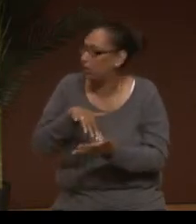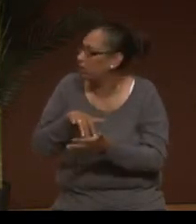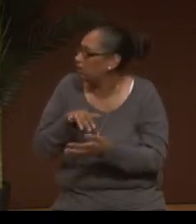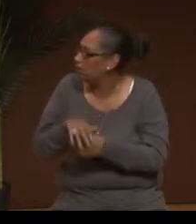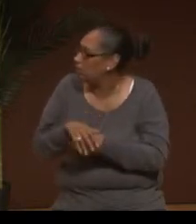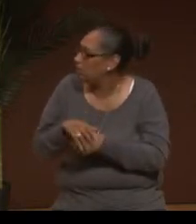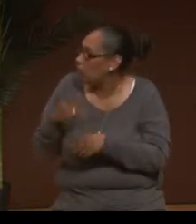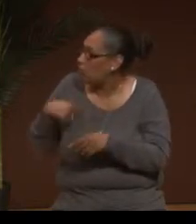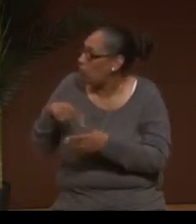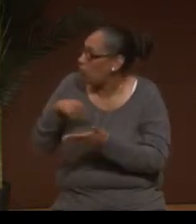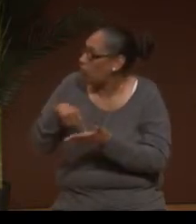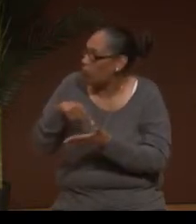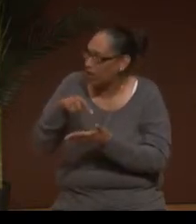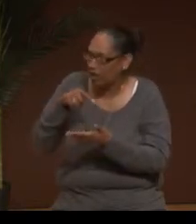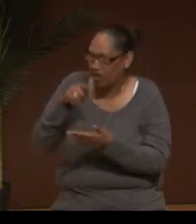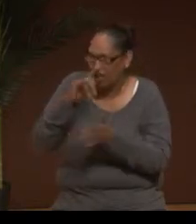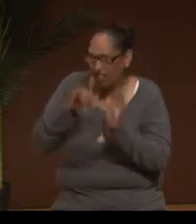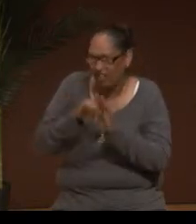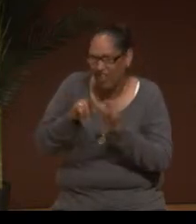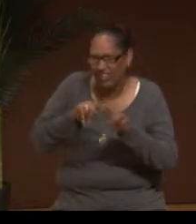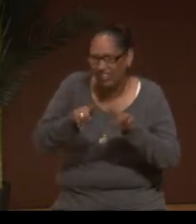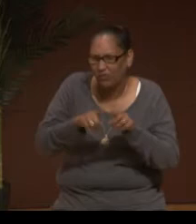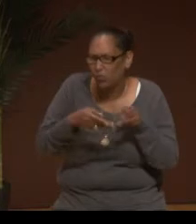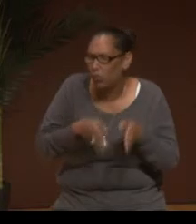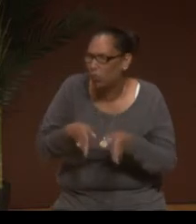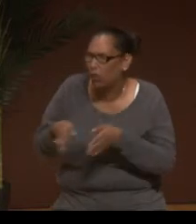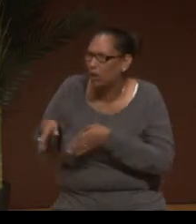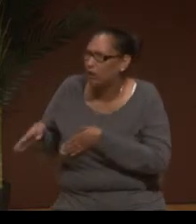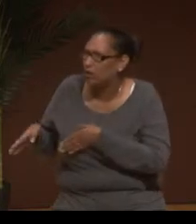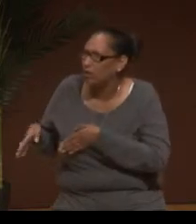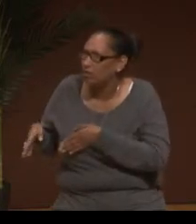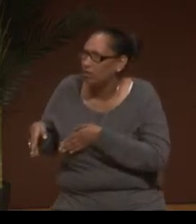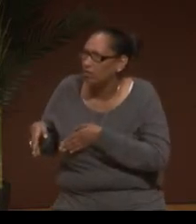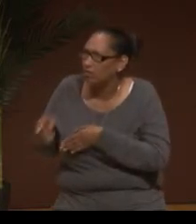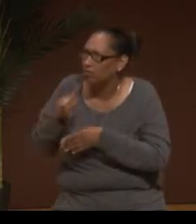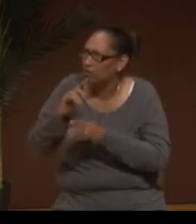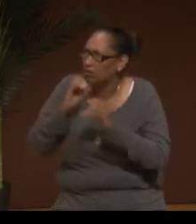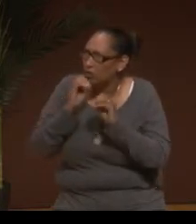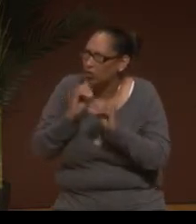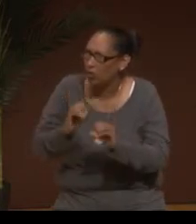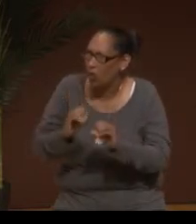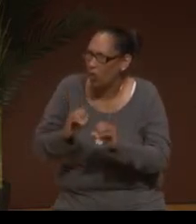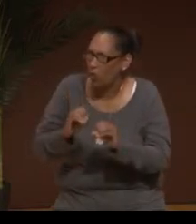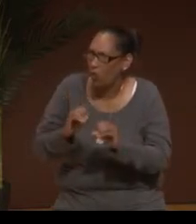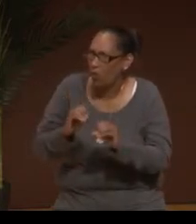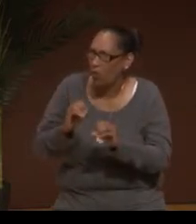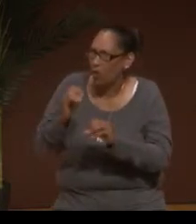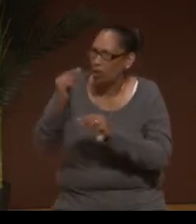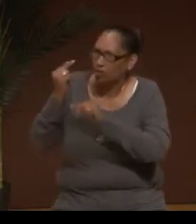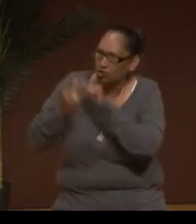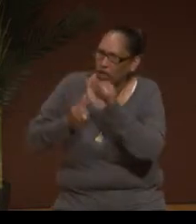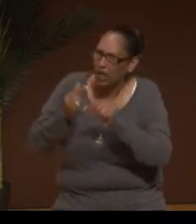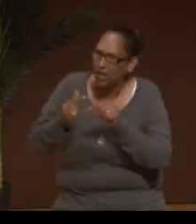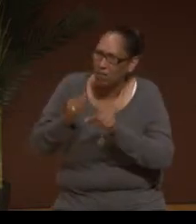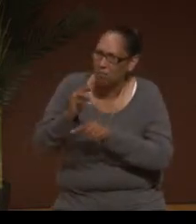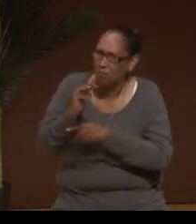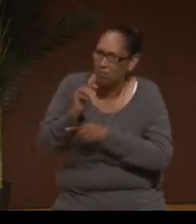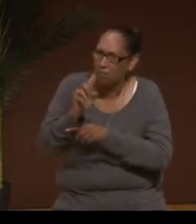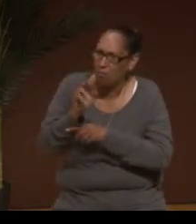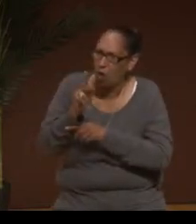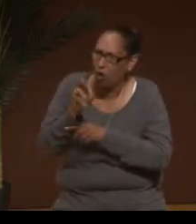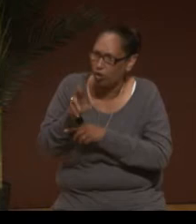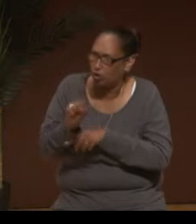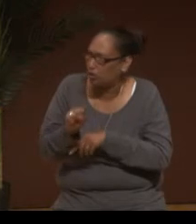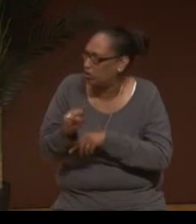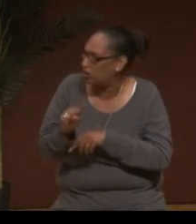may identify in very different ways. And this is because there are no genetic markers that are only found in a single race or